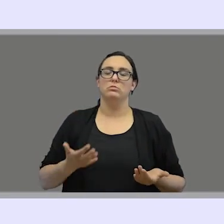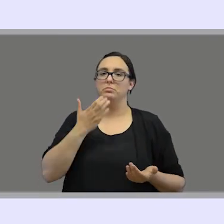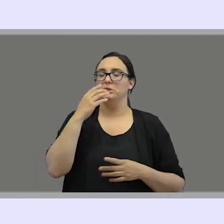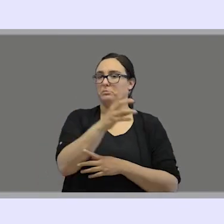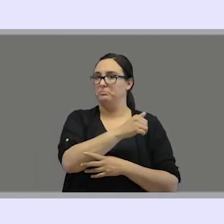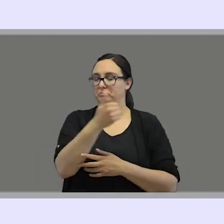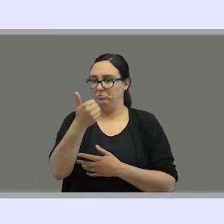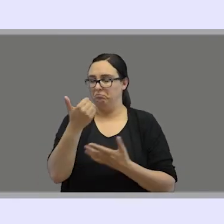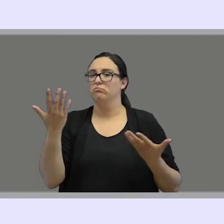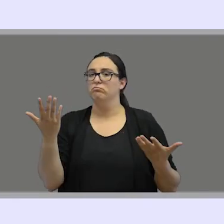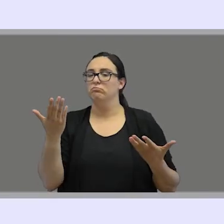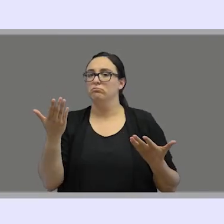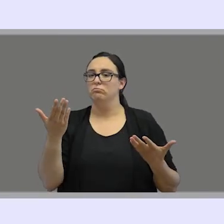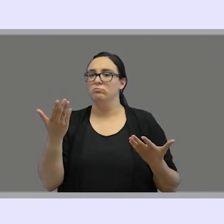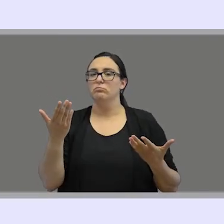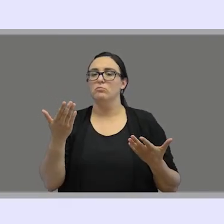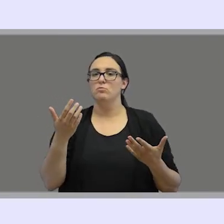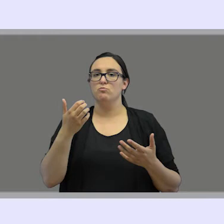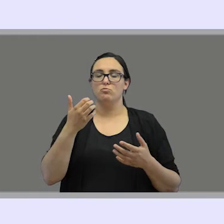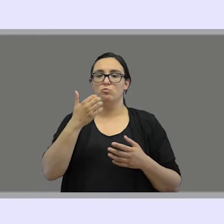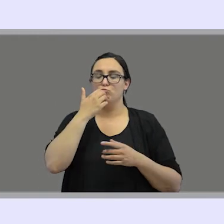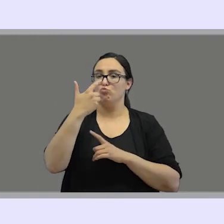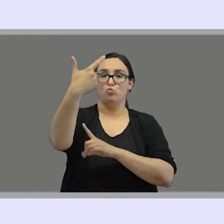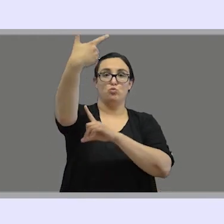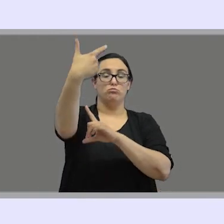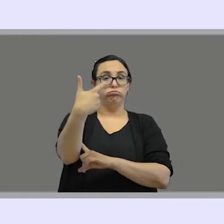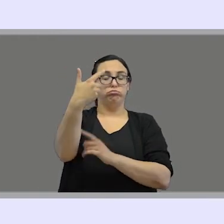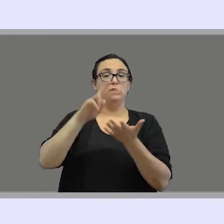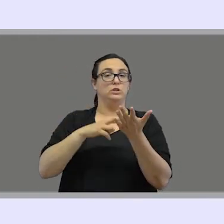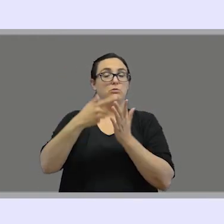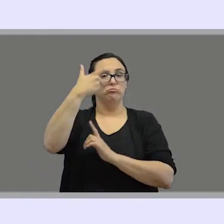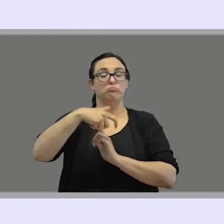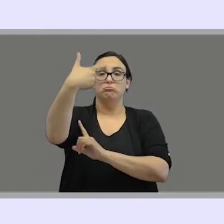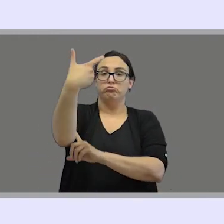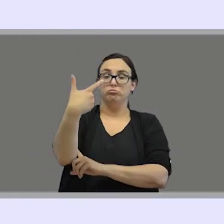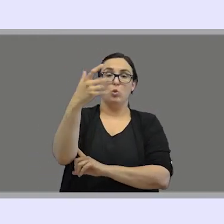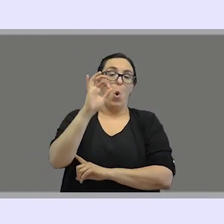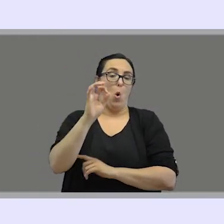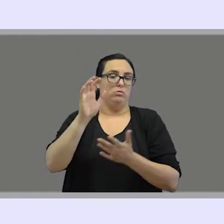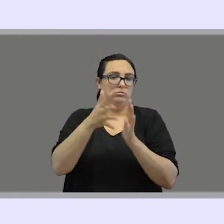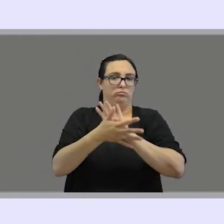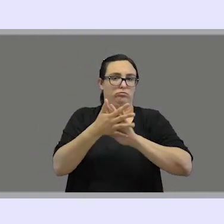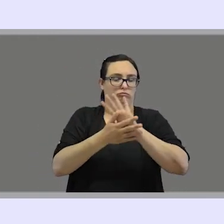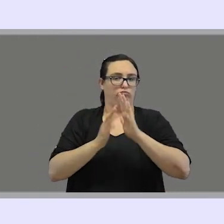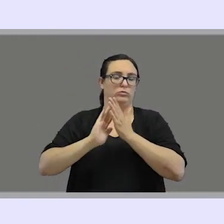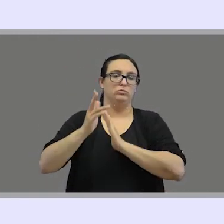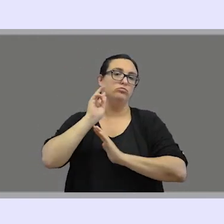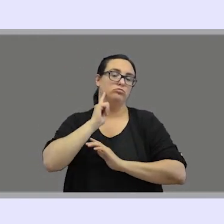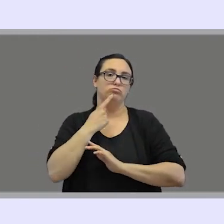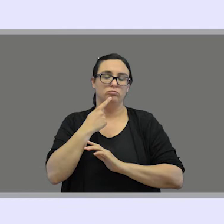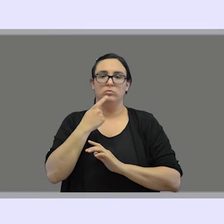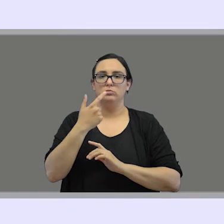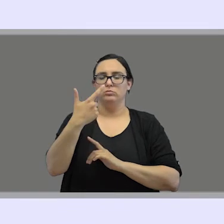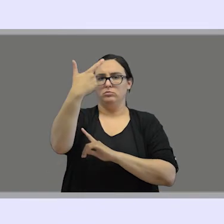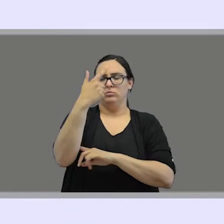First of all, when filming an interpreter or a signer, all broadcasting standards